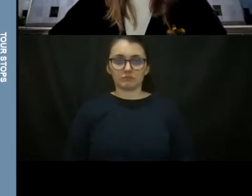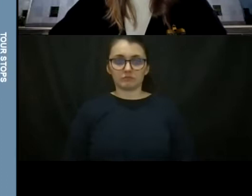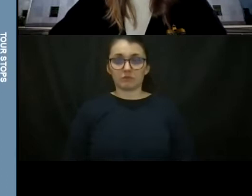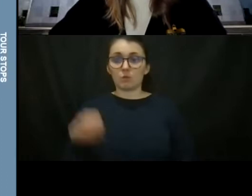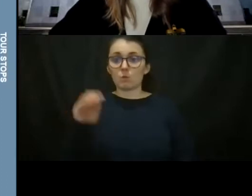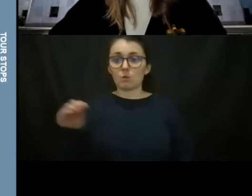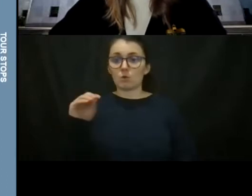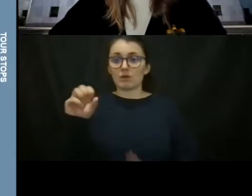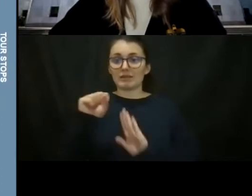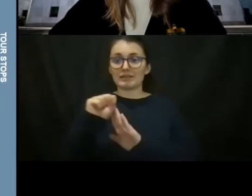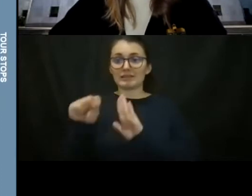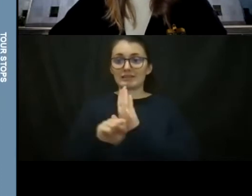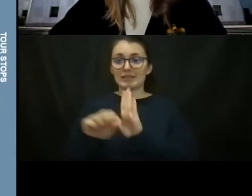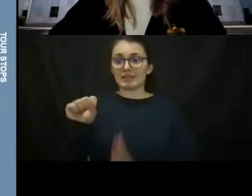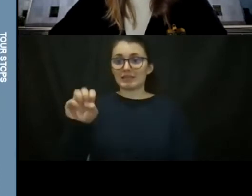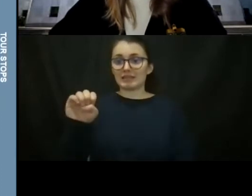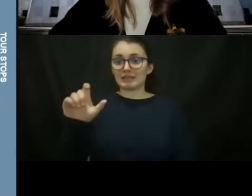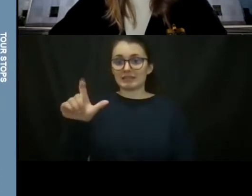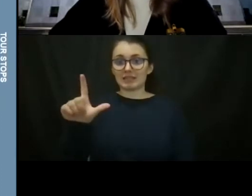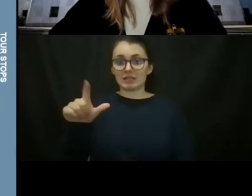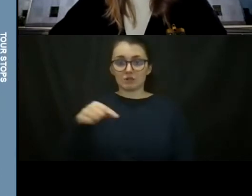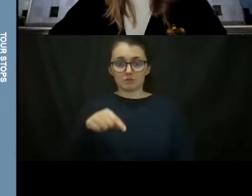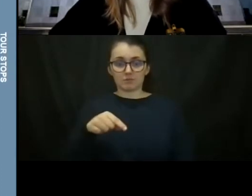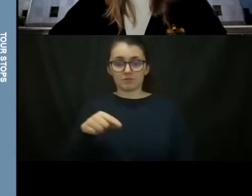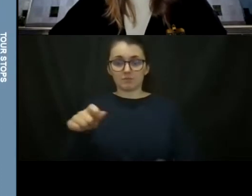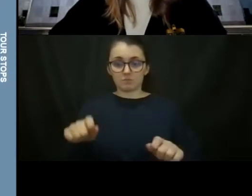State Seal. And I'm going to zoom in a little bit.